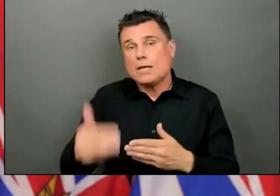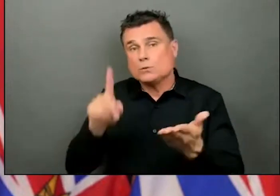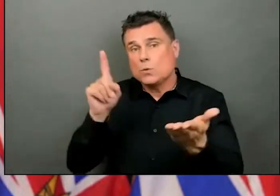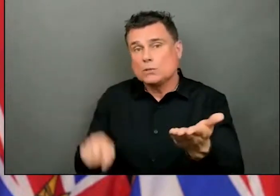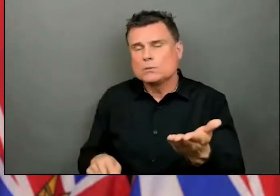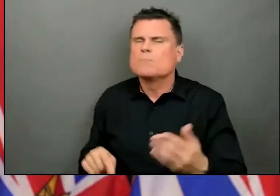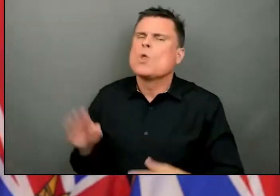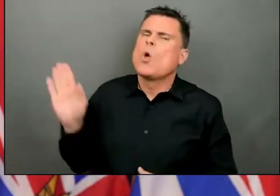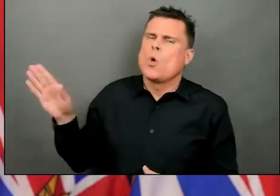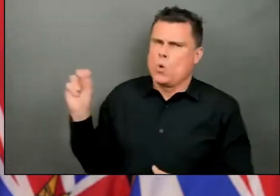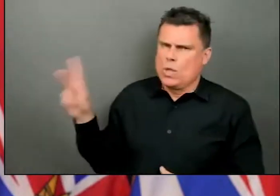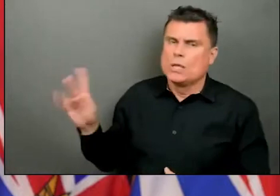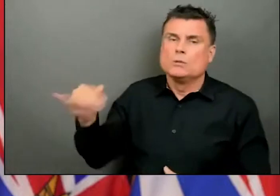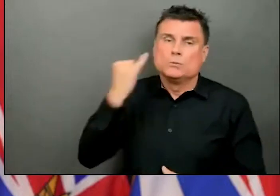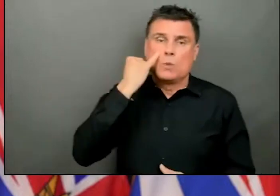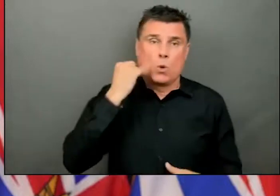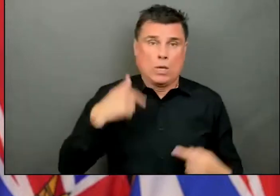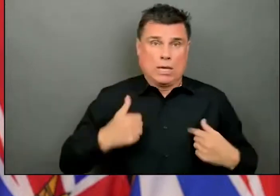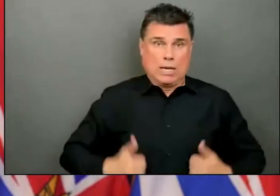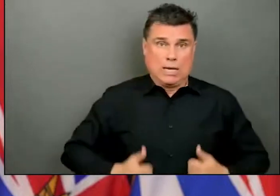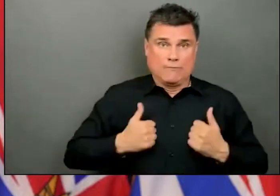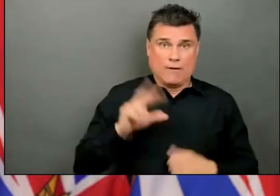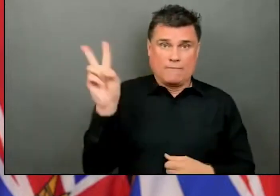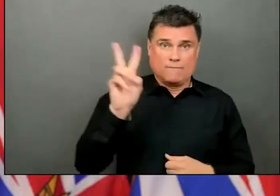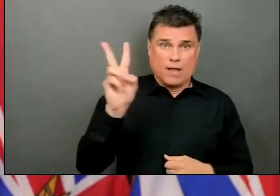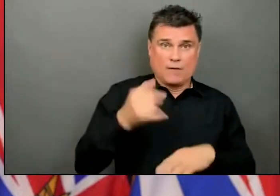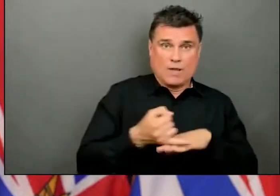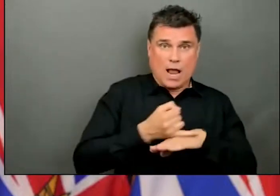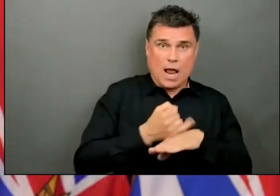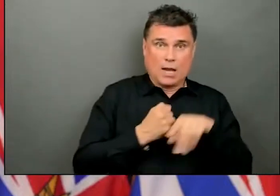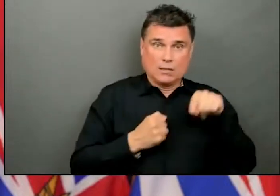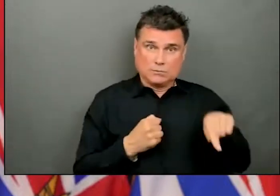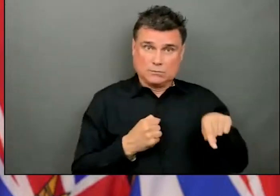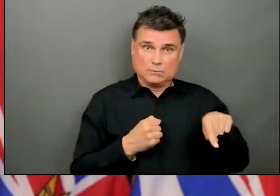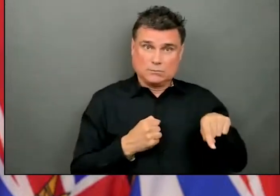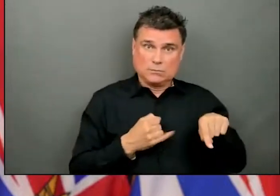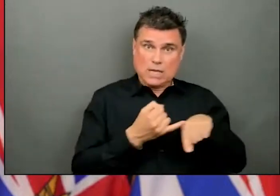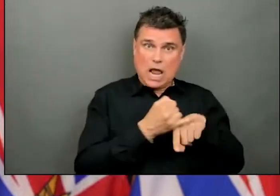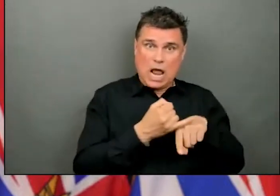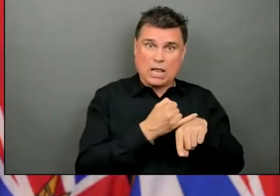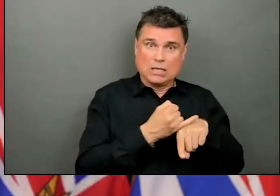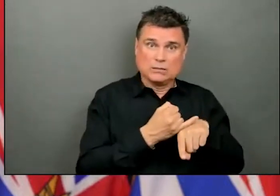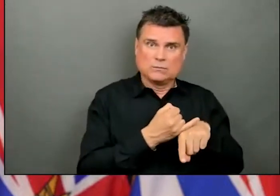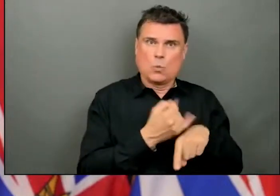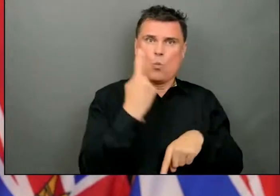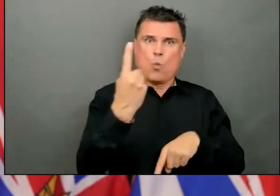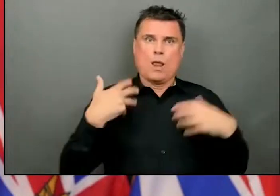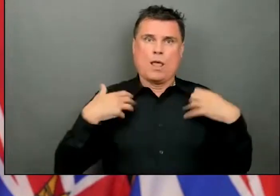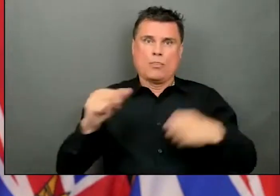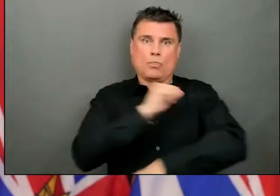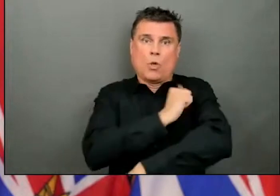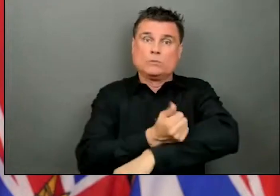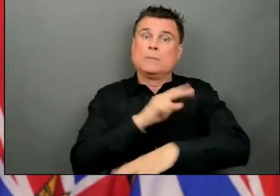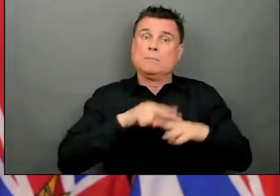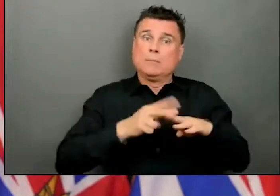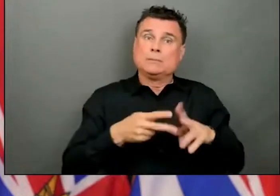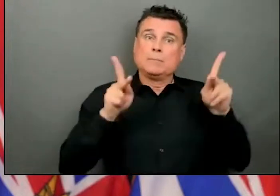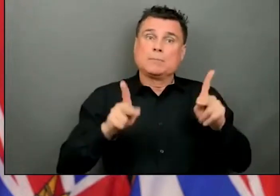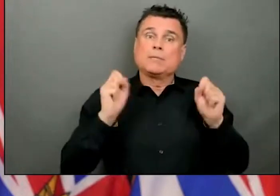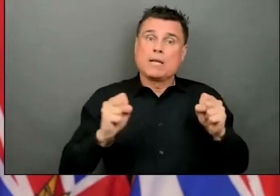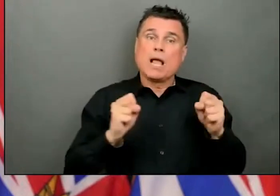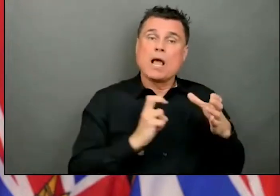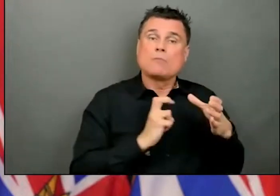you can travel anywhere on the island, or is that not what we're talking about here? Will there be checkpoints